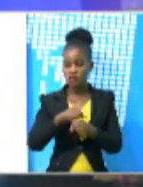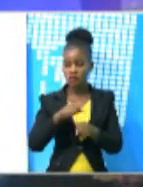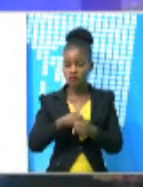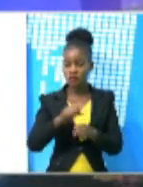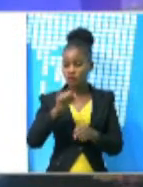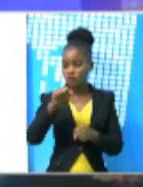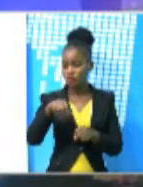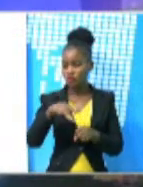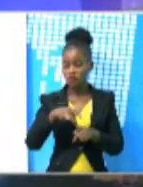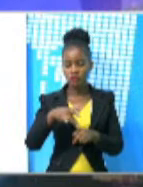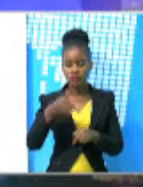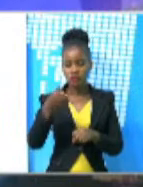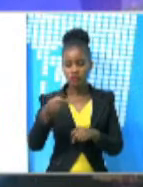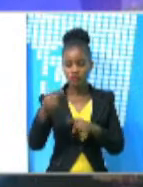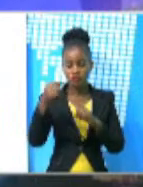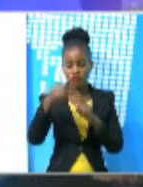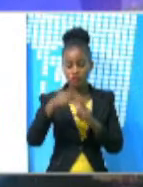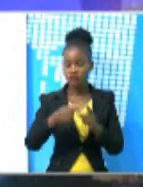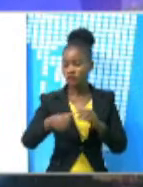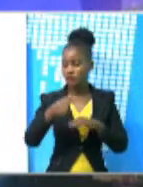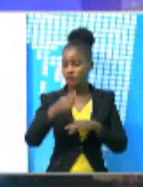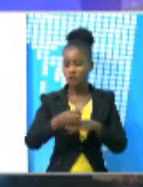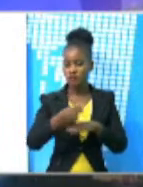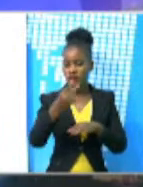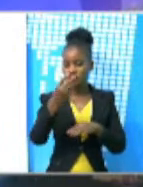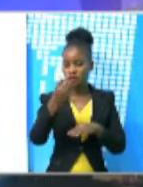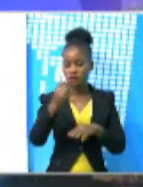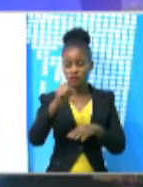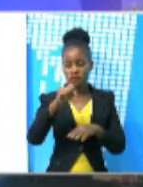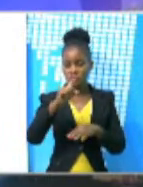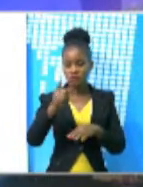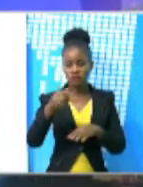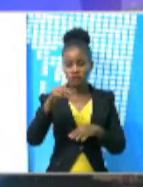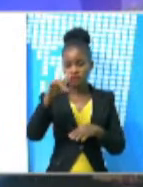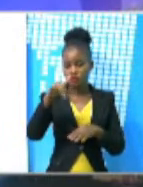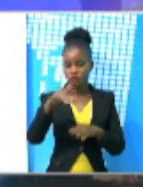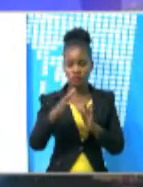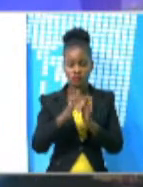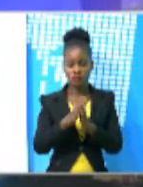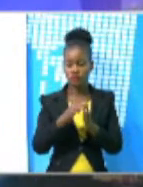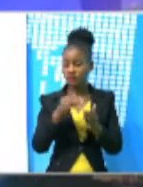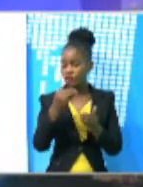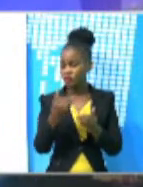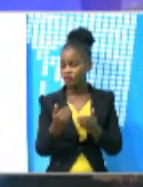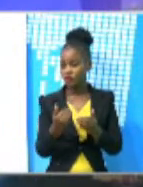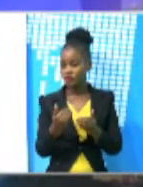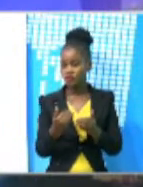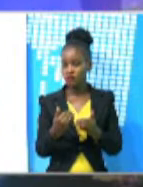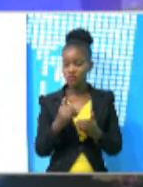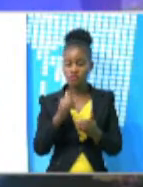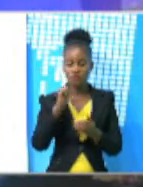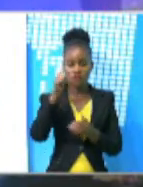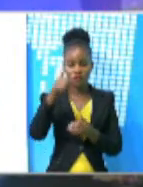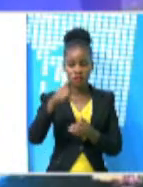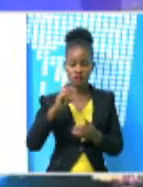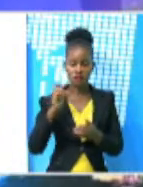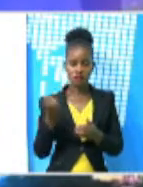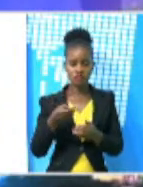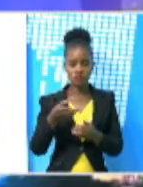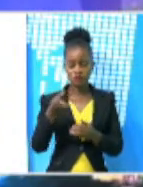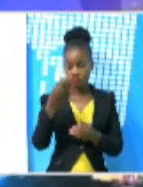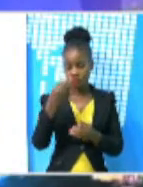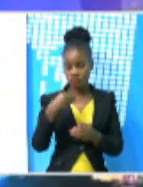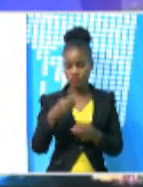ensure that this is worked upon. And over 100 of farmers attended this particular workshop. Now, heading back to our high lending